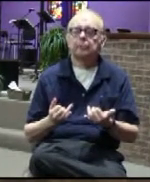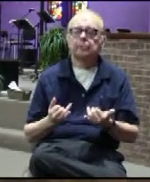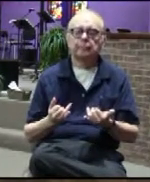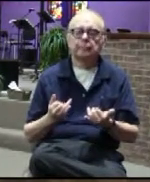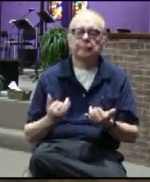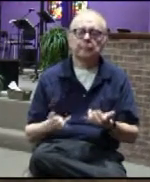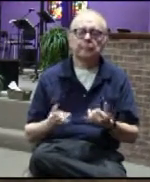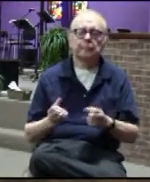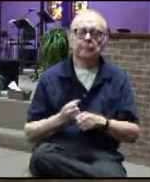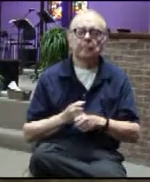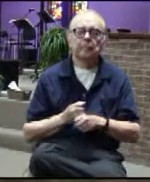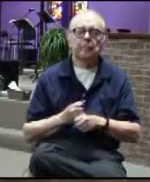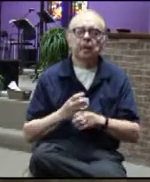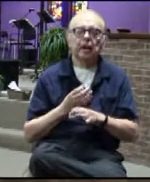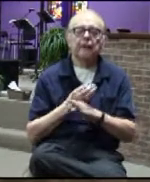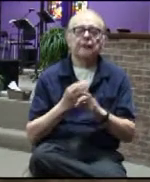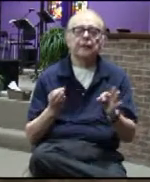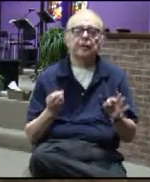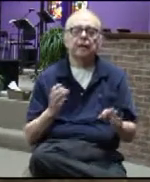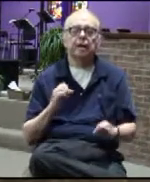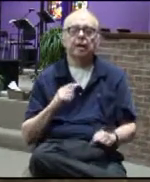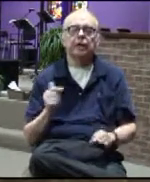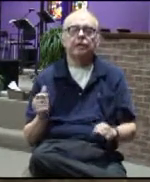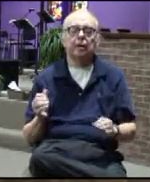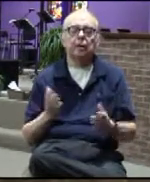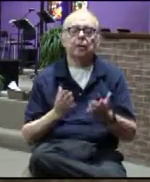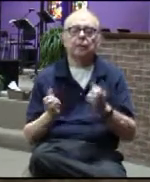you now get free cell phone service with me